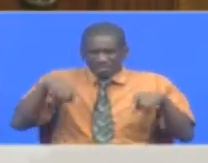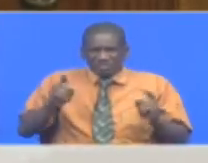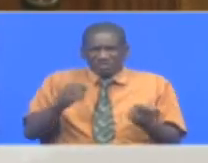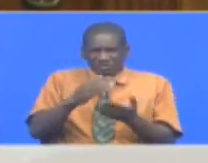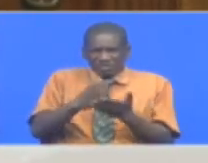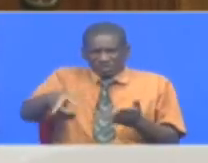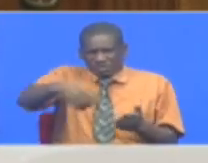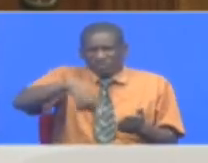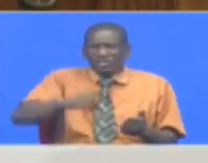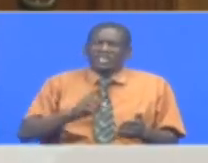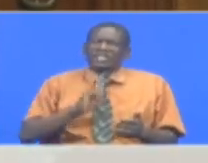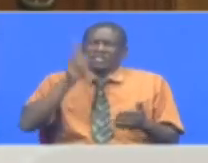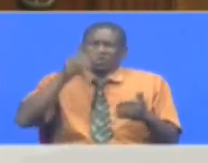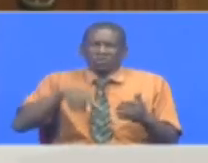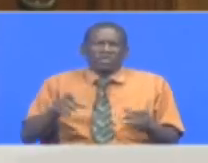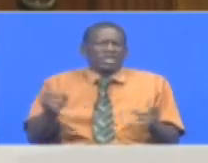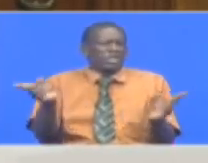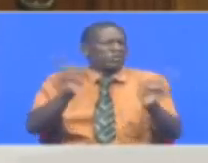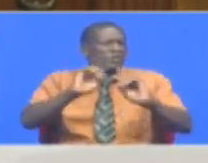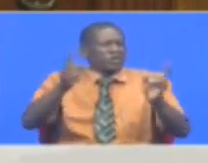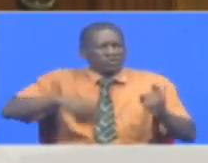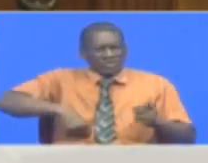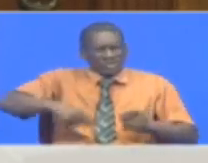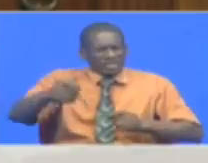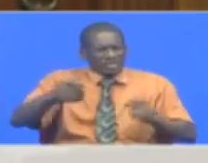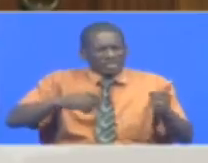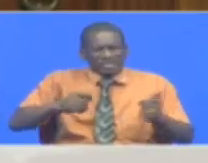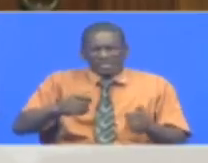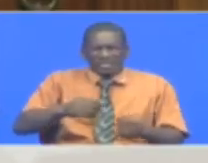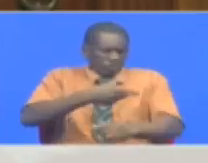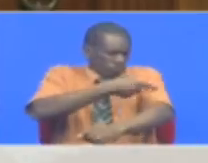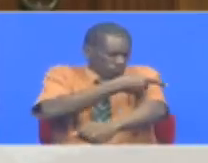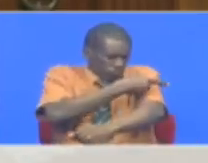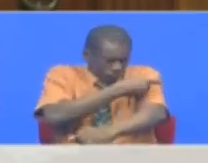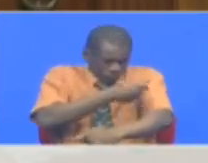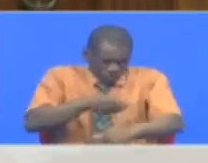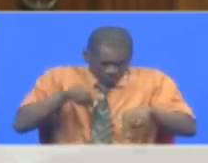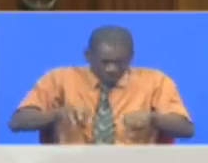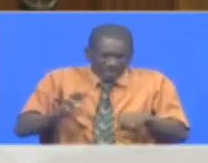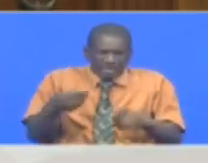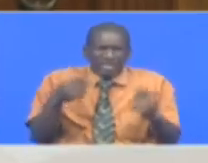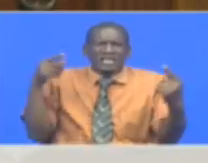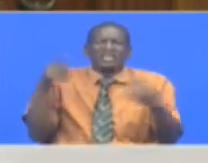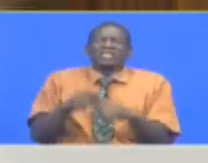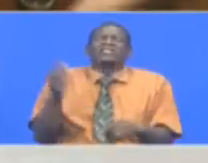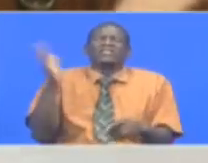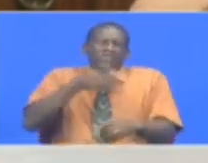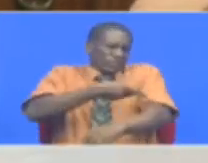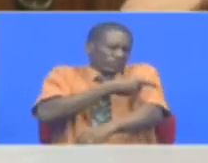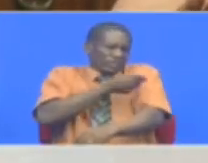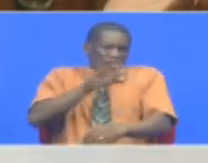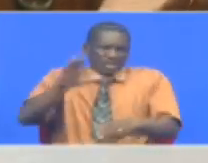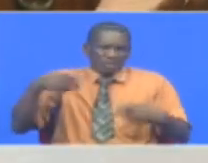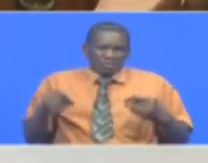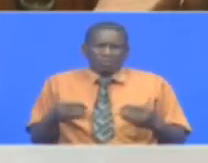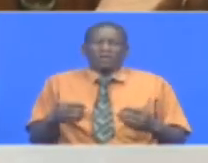said they were no longer going to be supplying until they supply their own people when they are hit with the second wave. So we were left